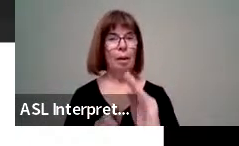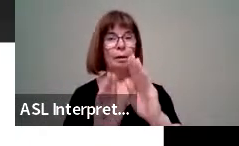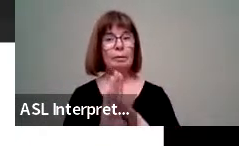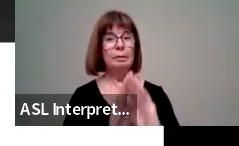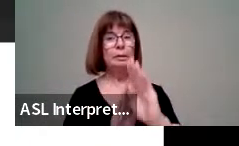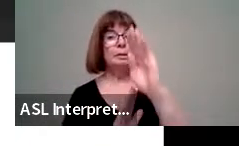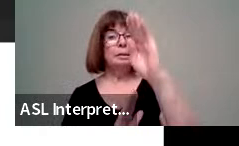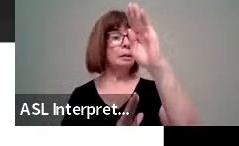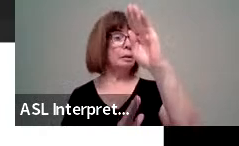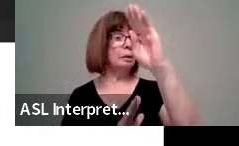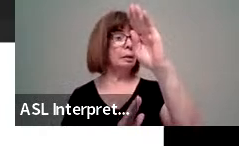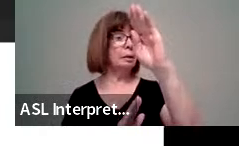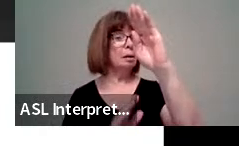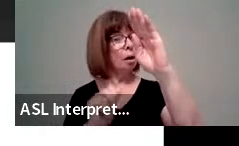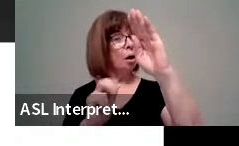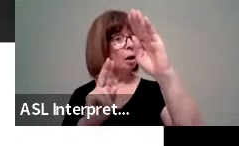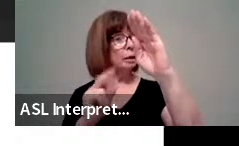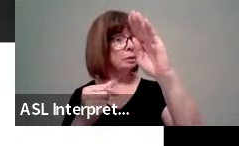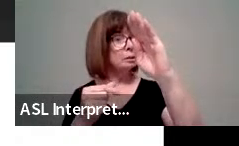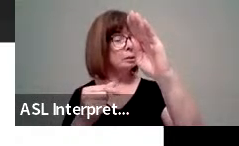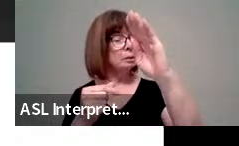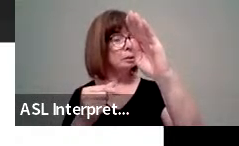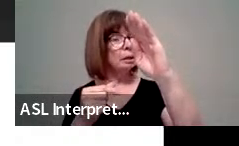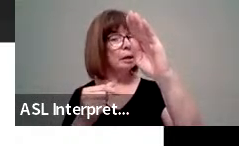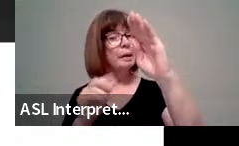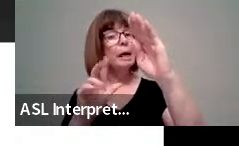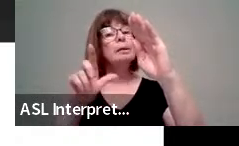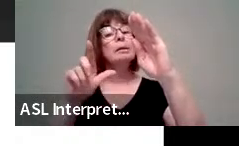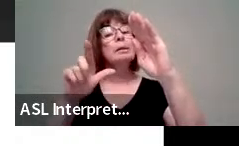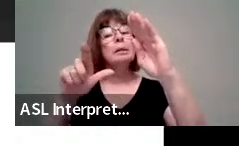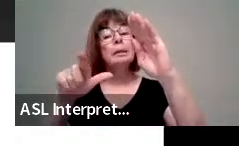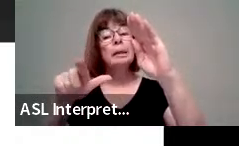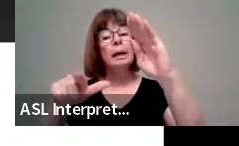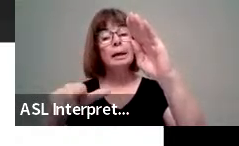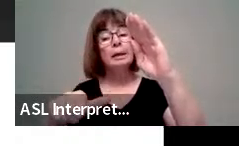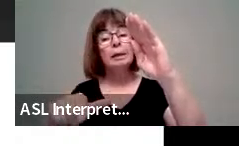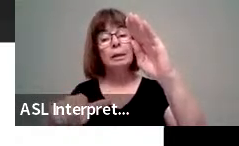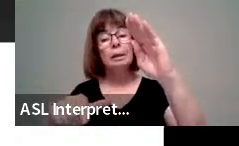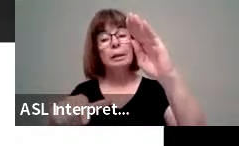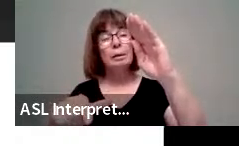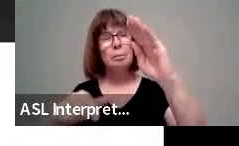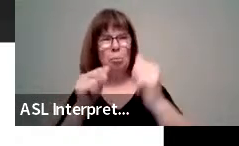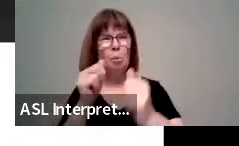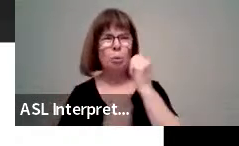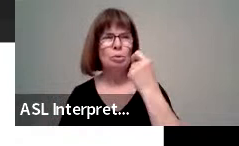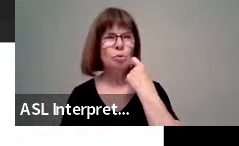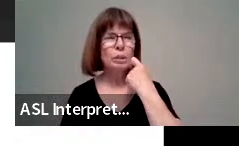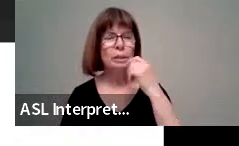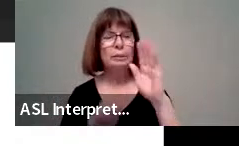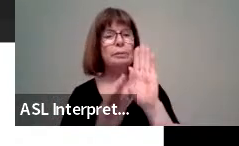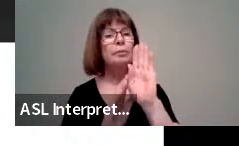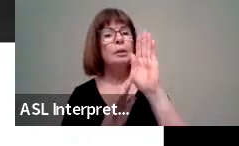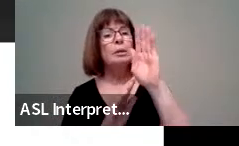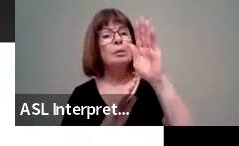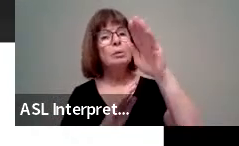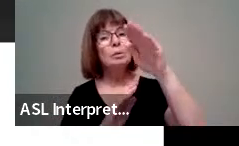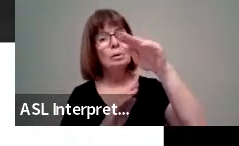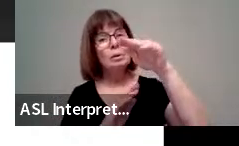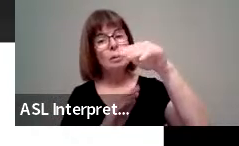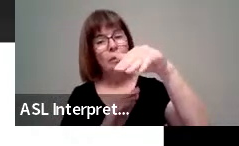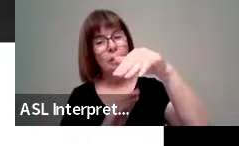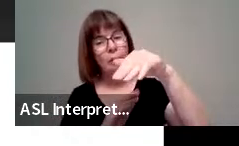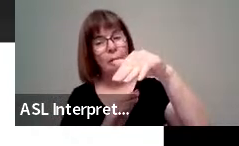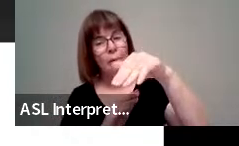of August. And then later here, you can see in the most recently, there's been a decrease in the